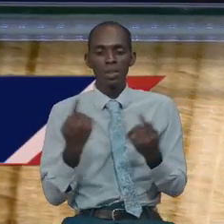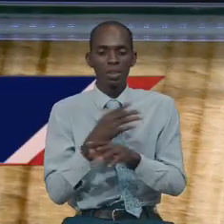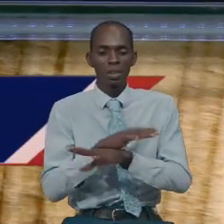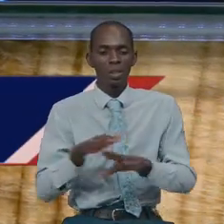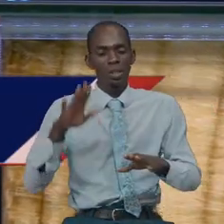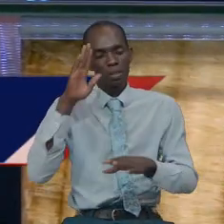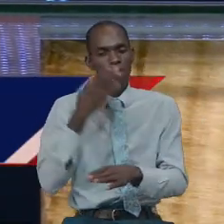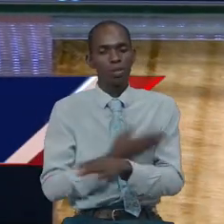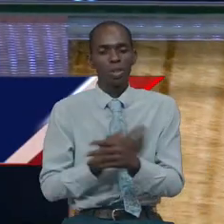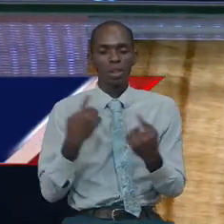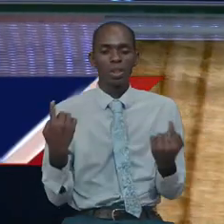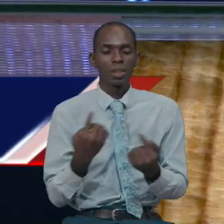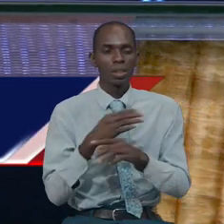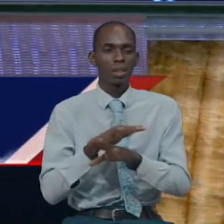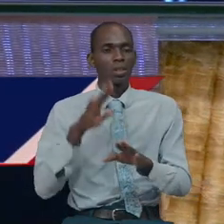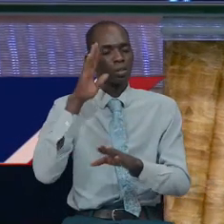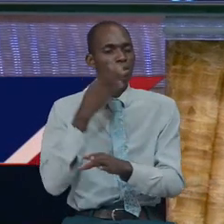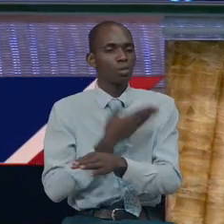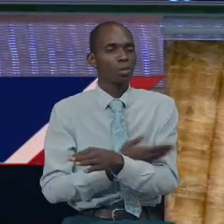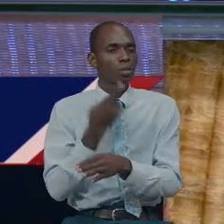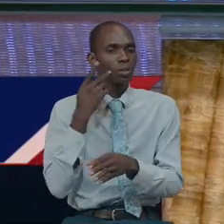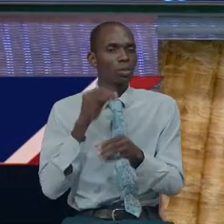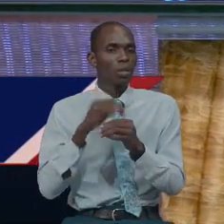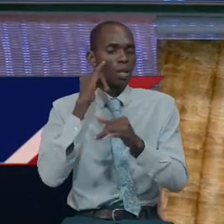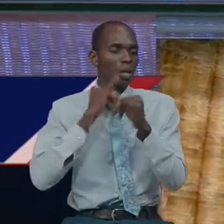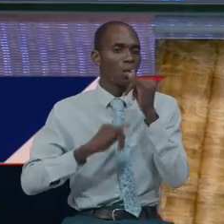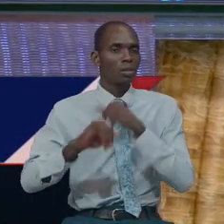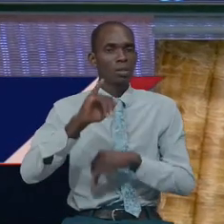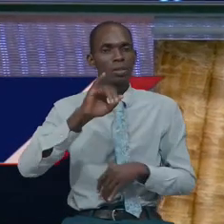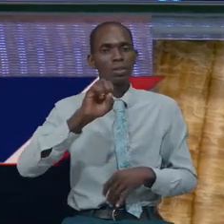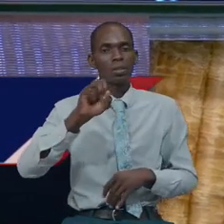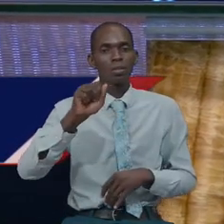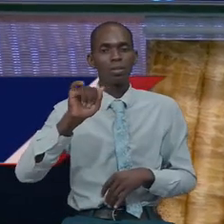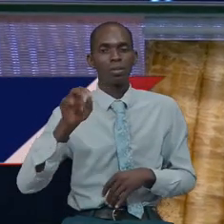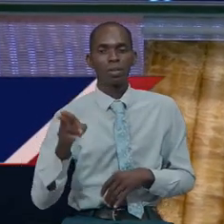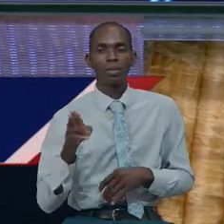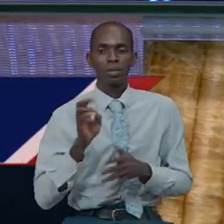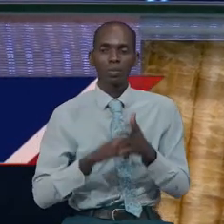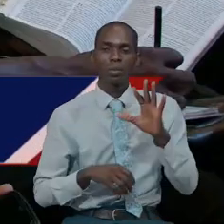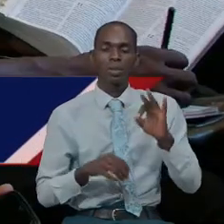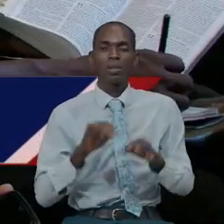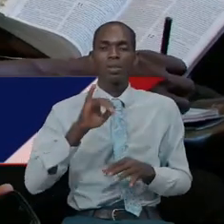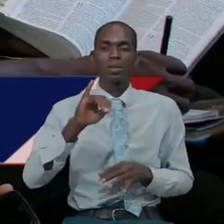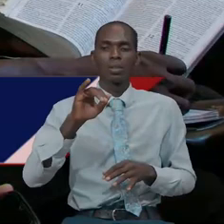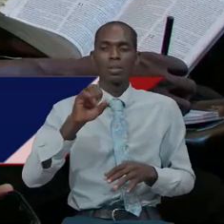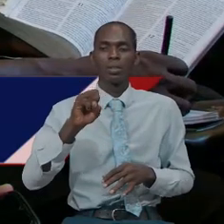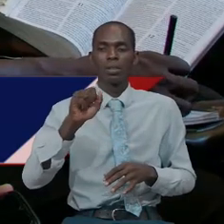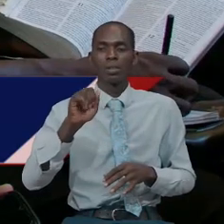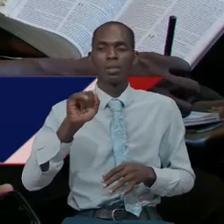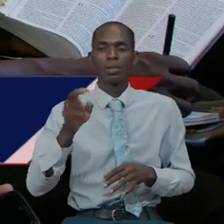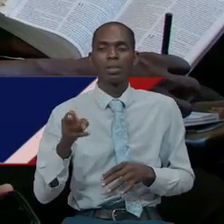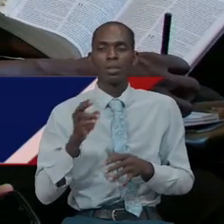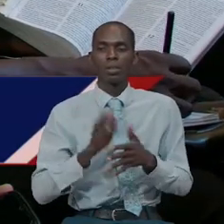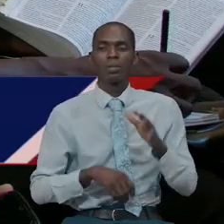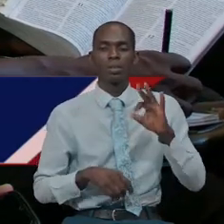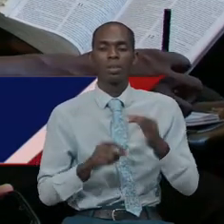The sinless son. It tells us in Isaiah chapter 9, reading from verse 6. Isaiah chapter 9,